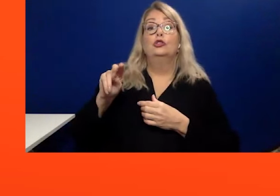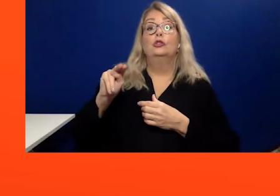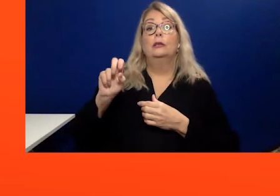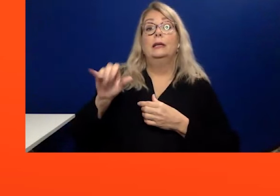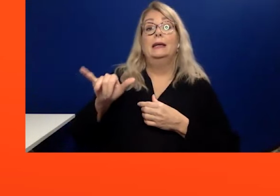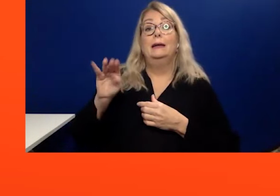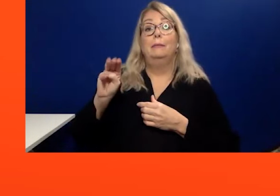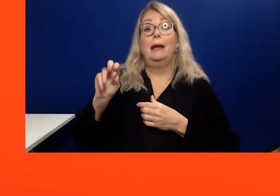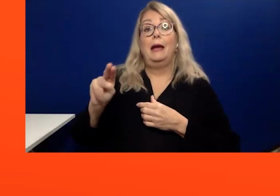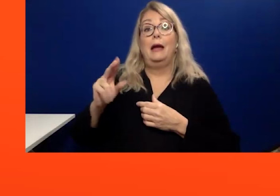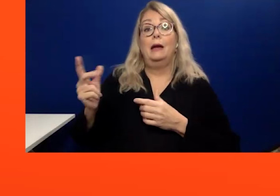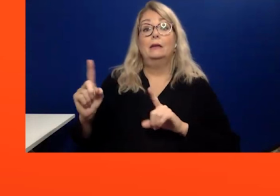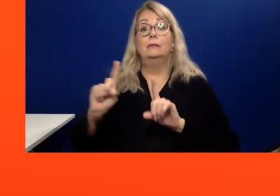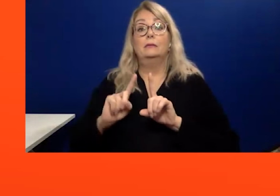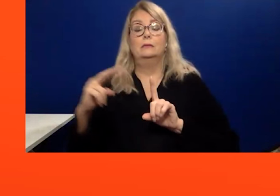is thinking,